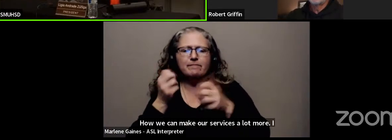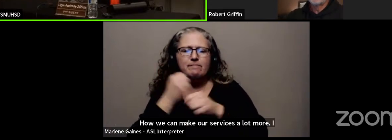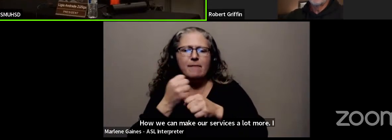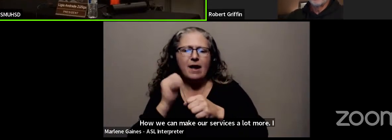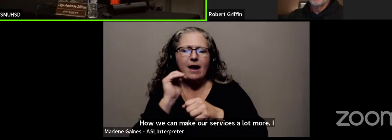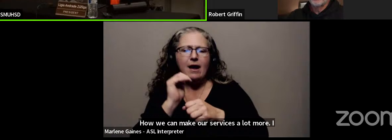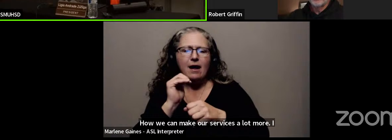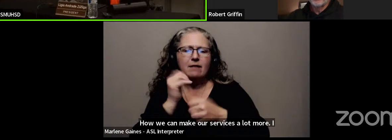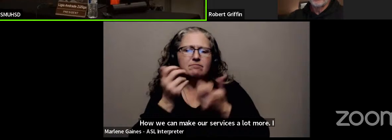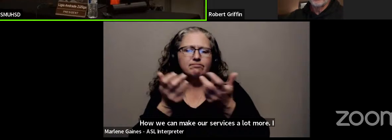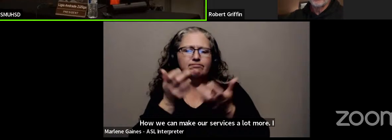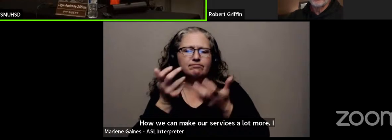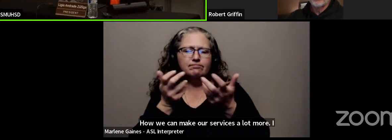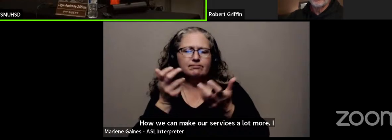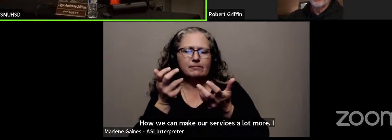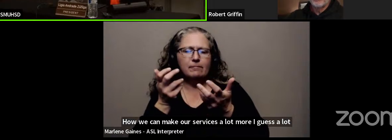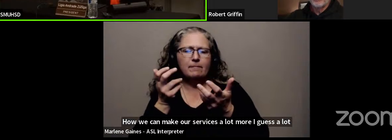more